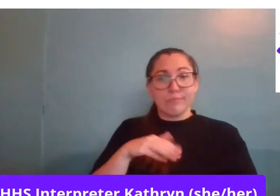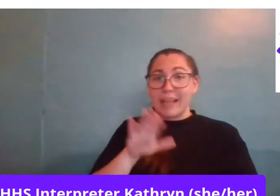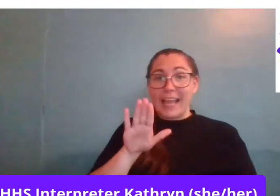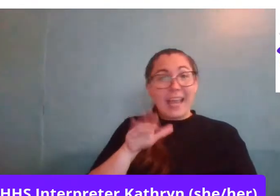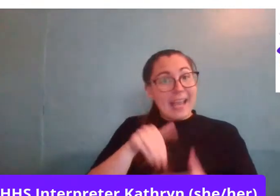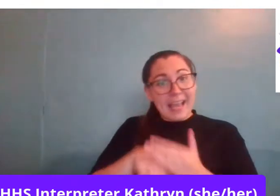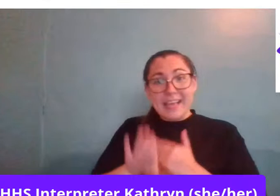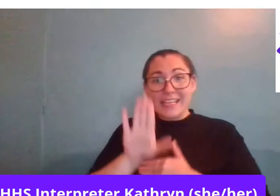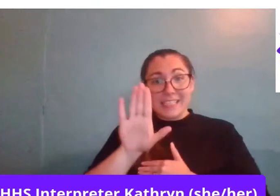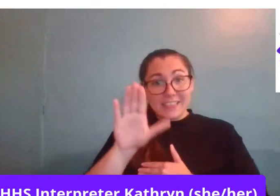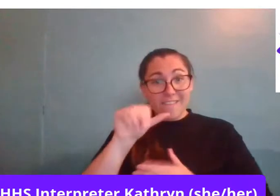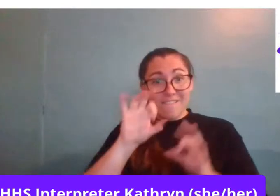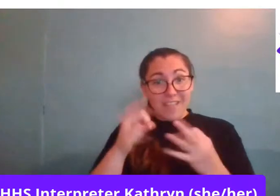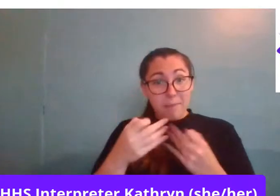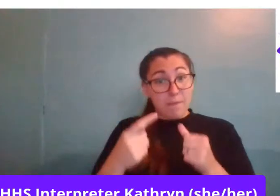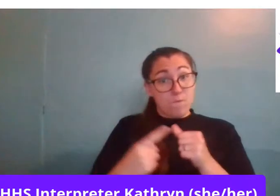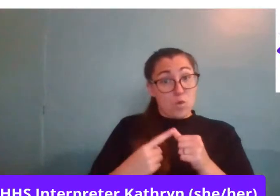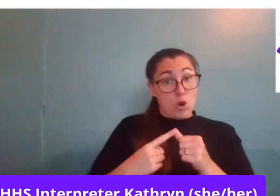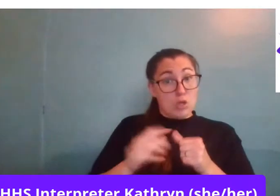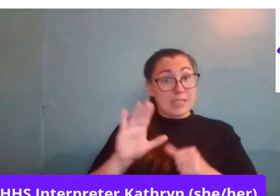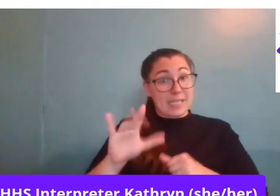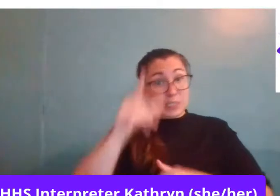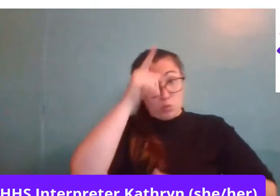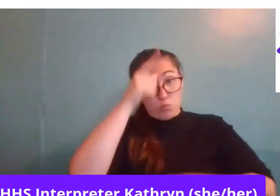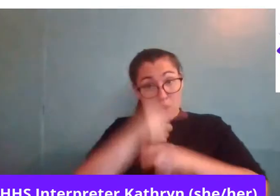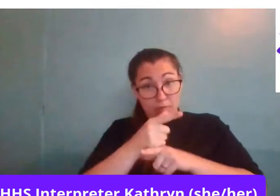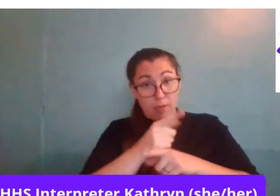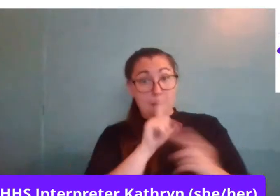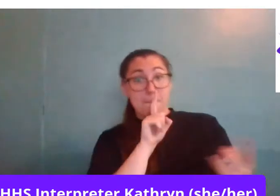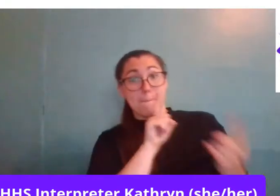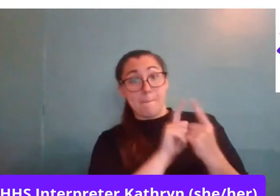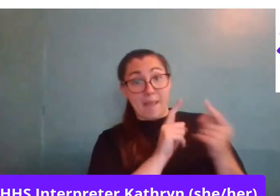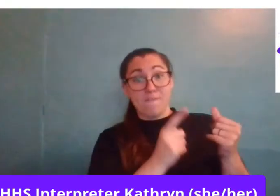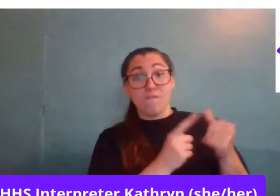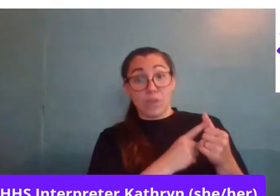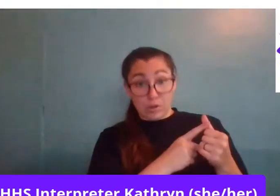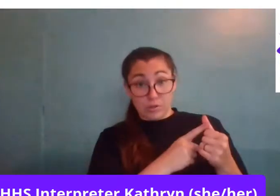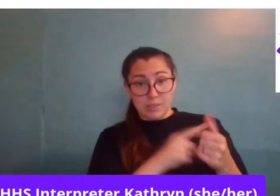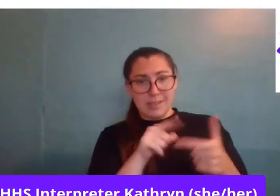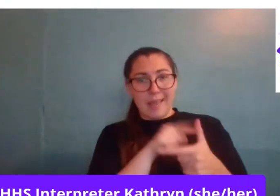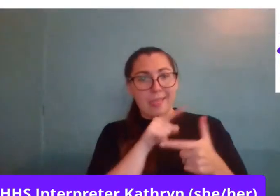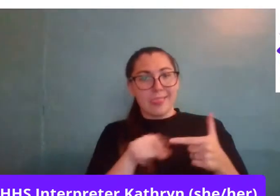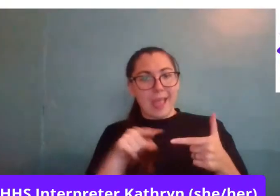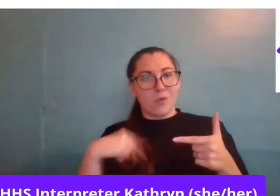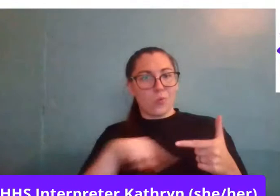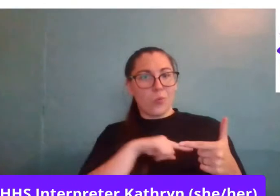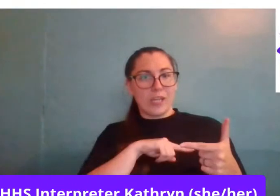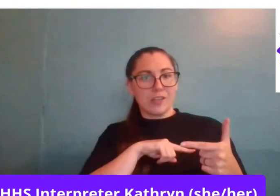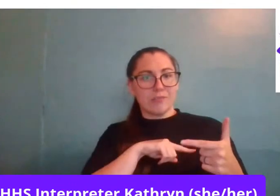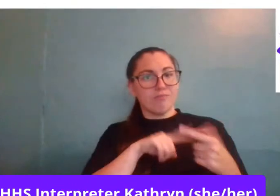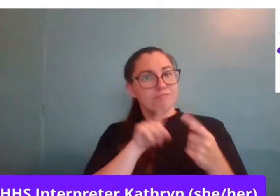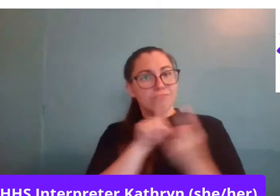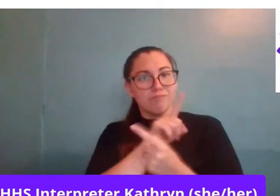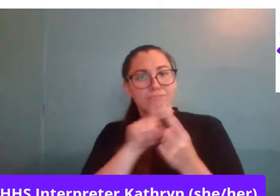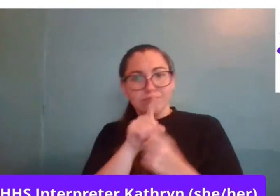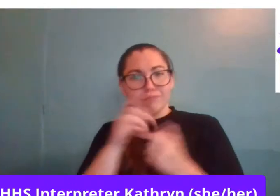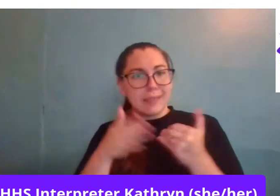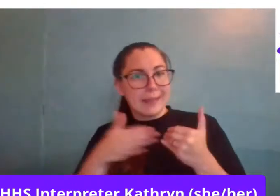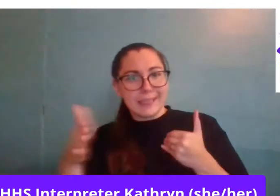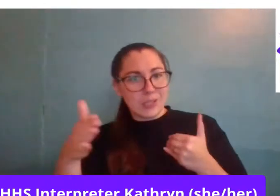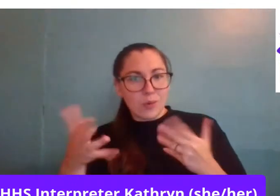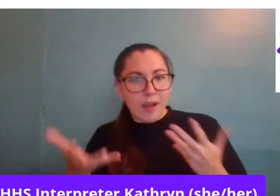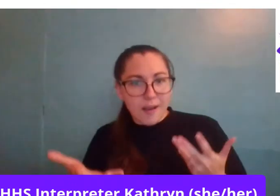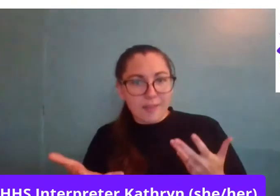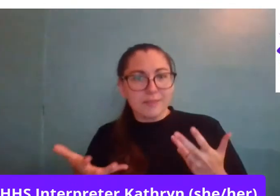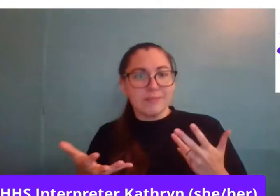brother. And so we met his brother first, and then we just kind of continued on from there. And we've